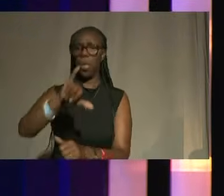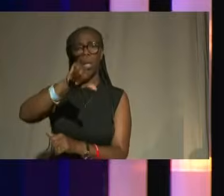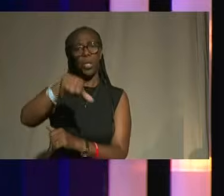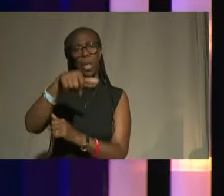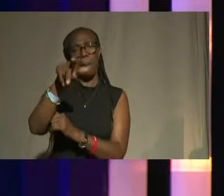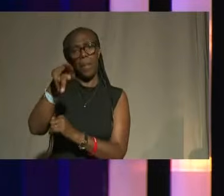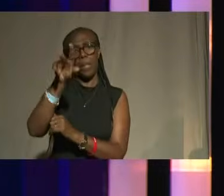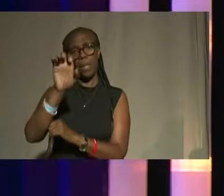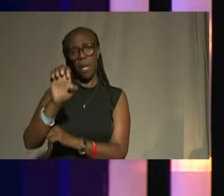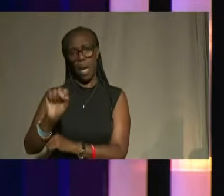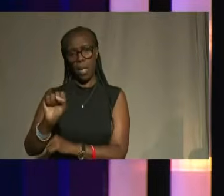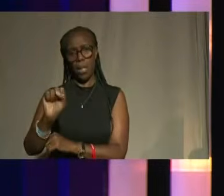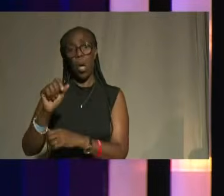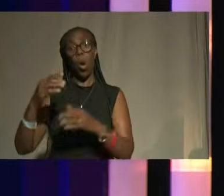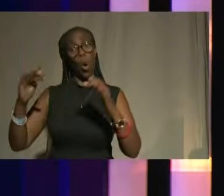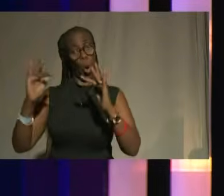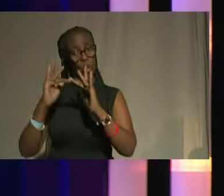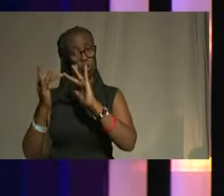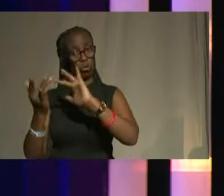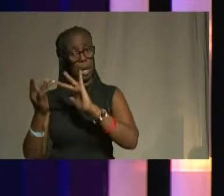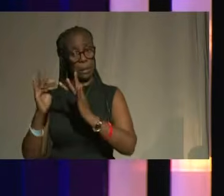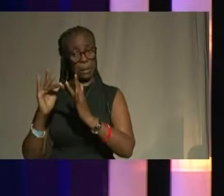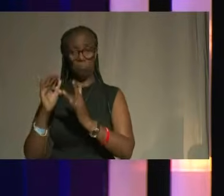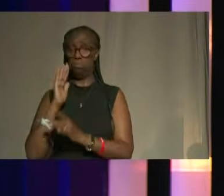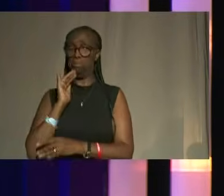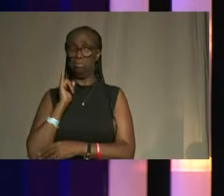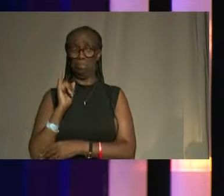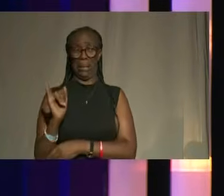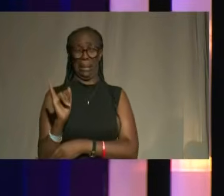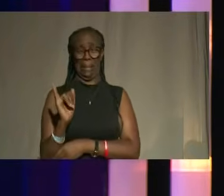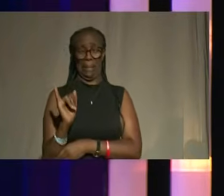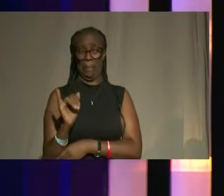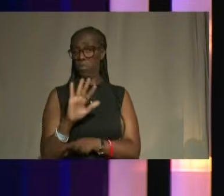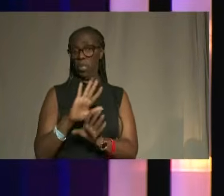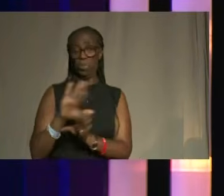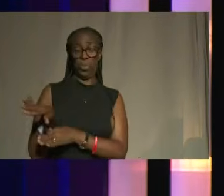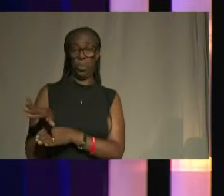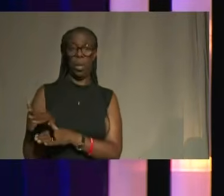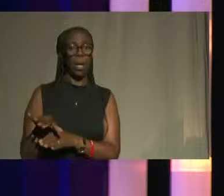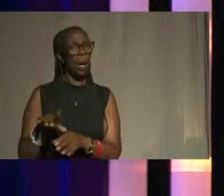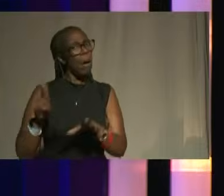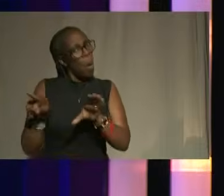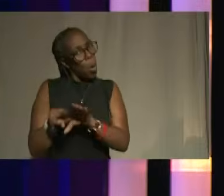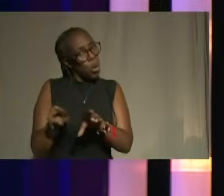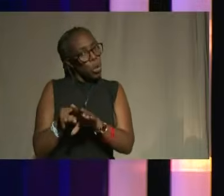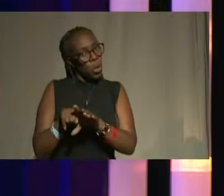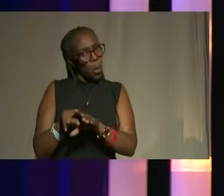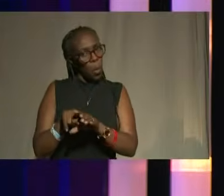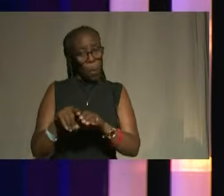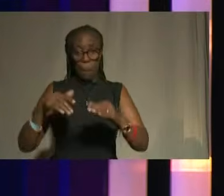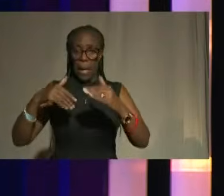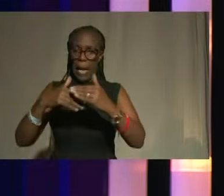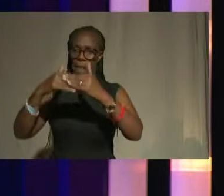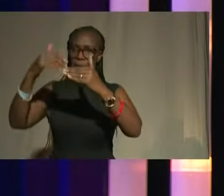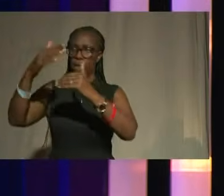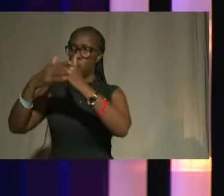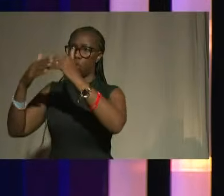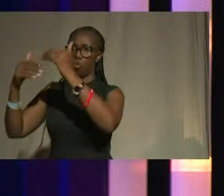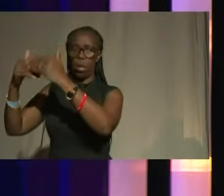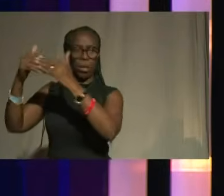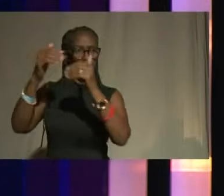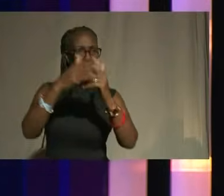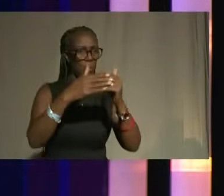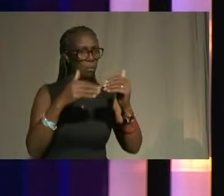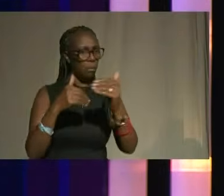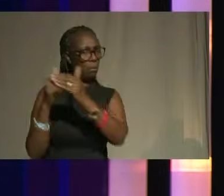we need to have lower electricity costs. In addition to that, infrastructure is another impediment to growth, and that's why